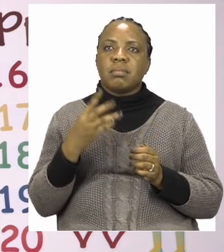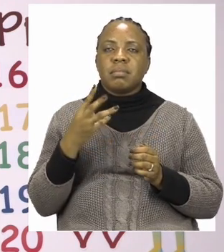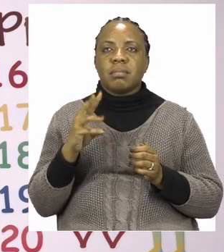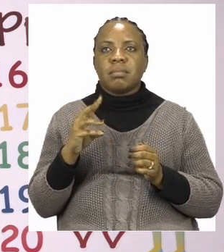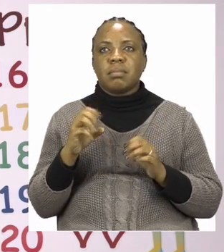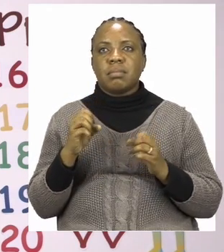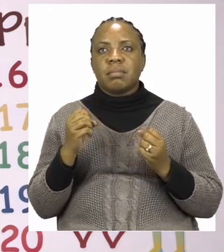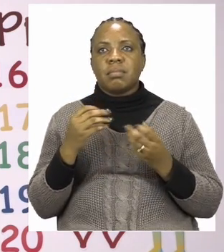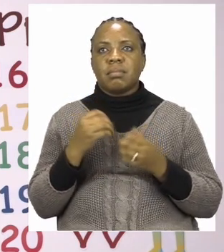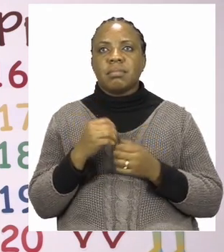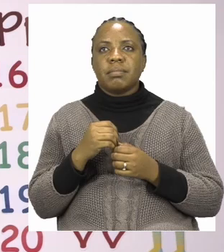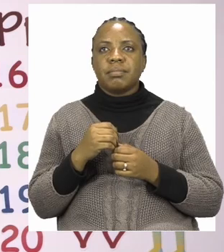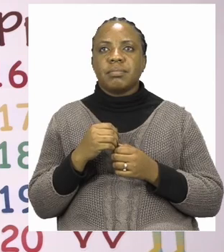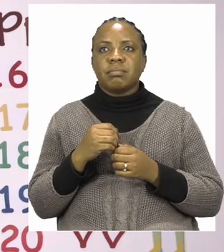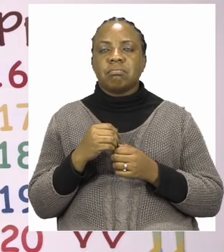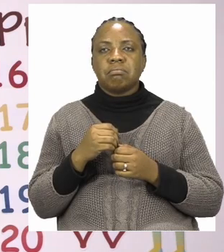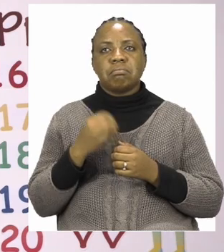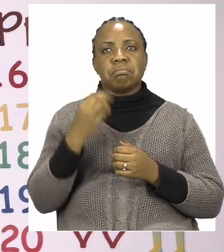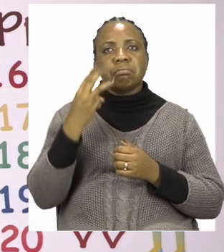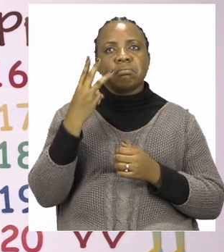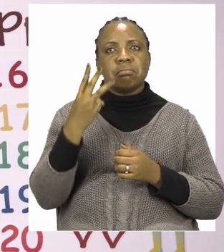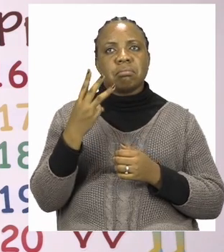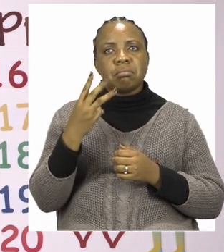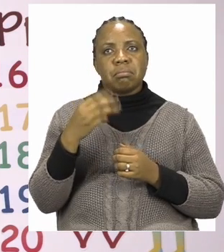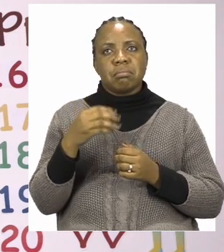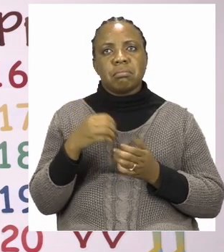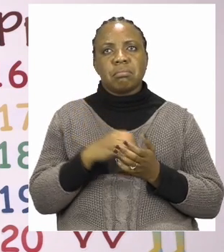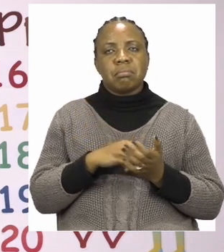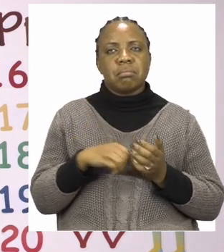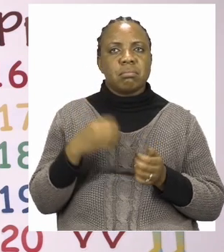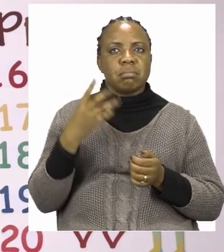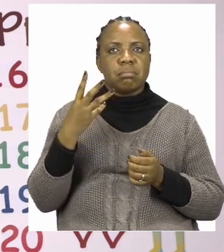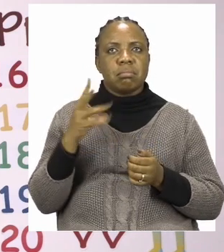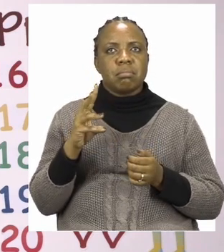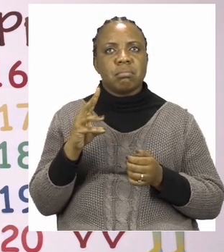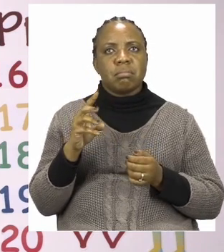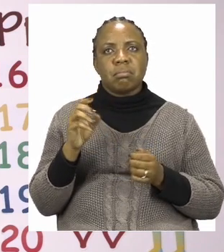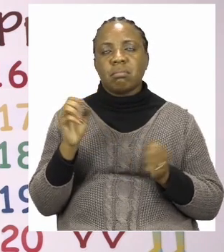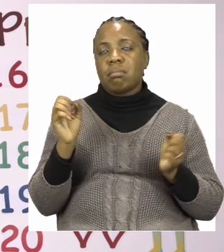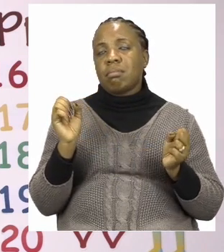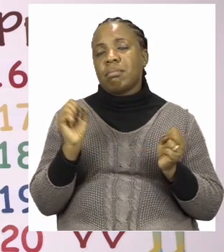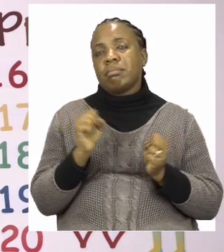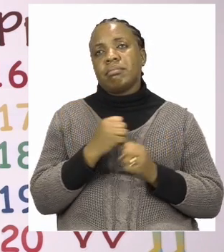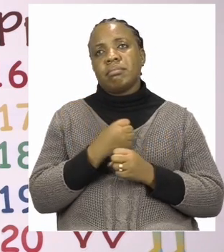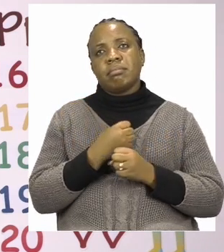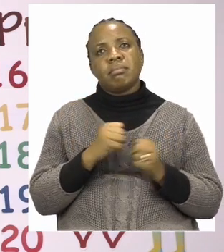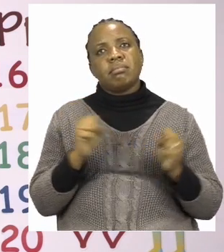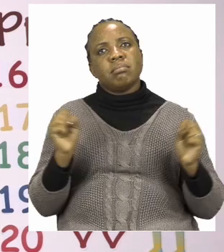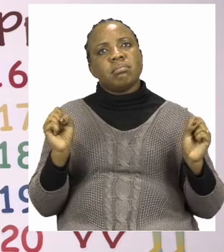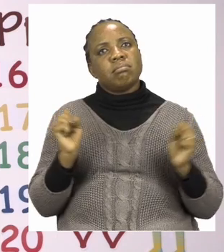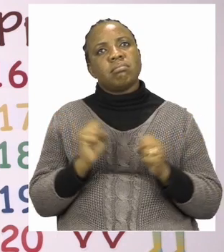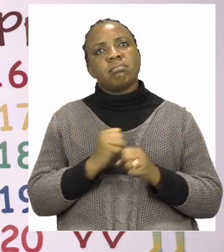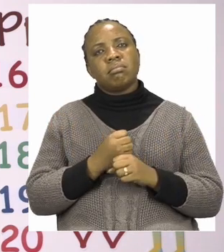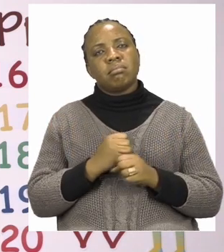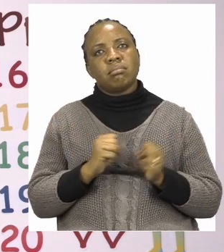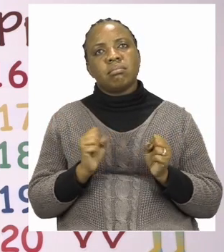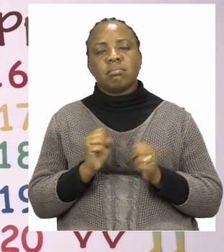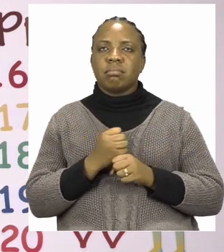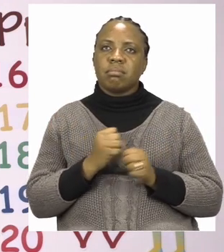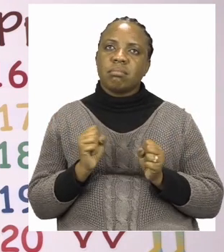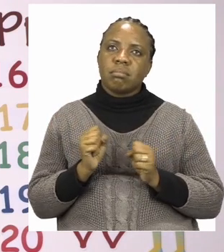answer. We can say 3 minus 6. It